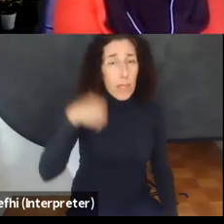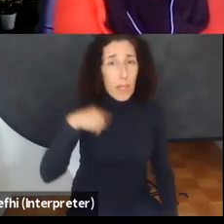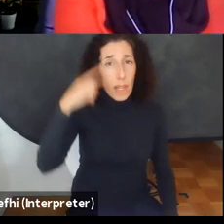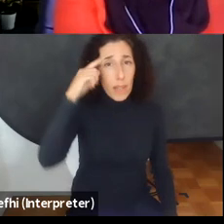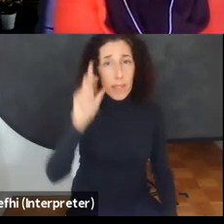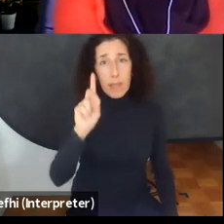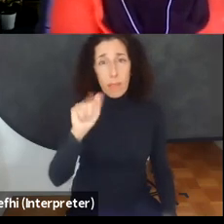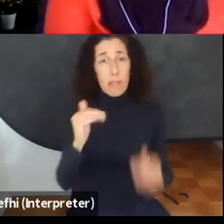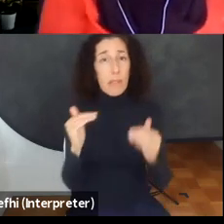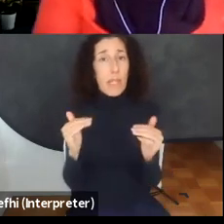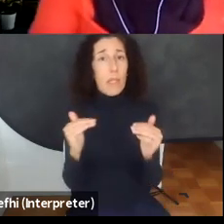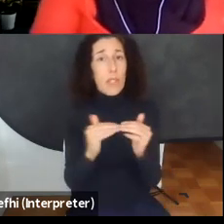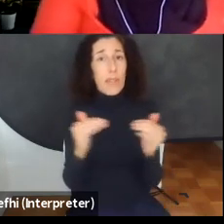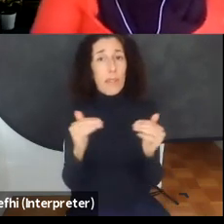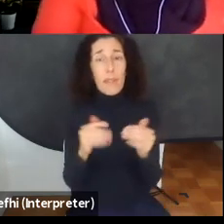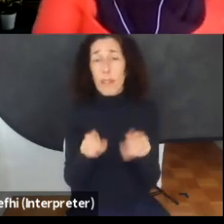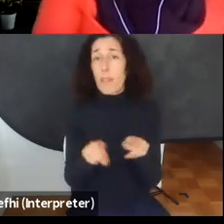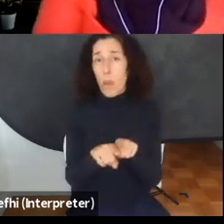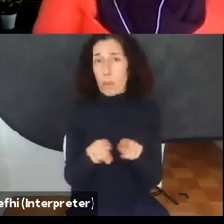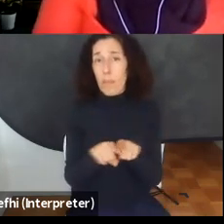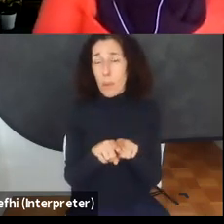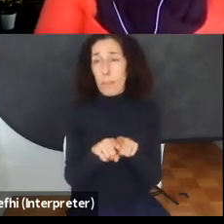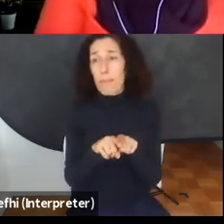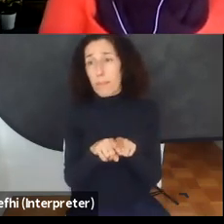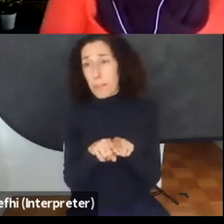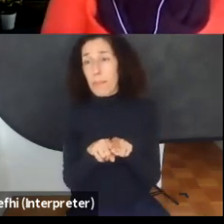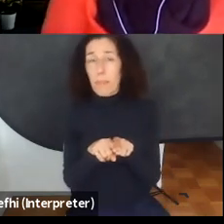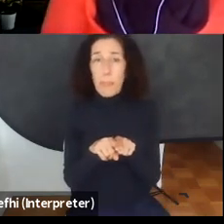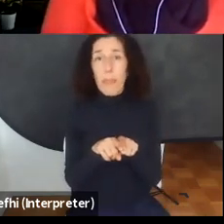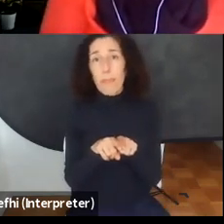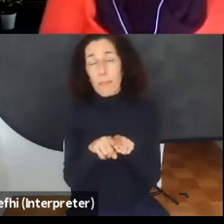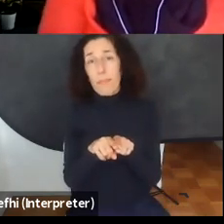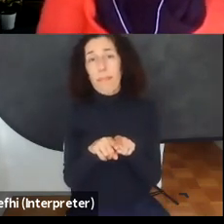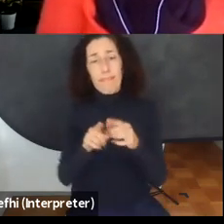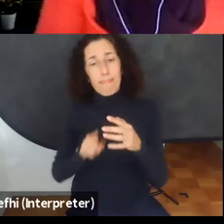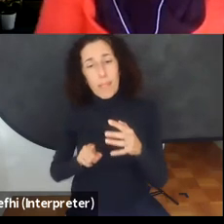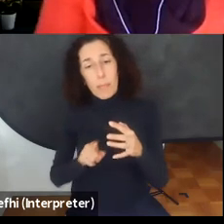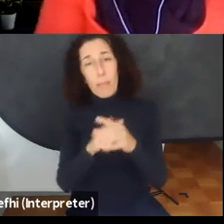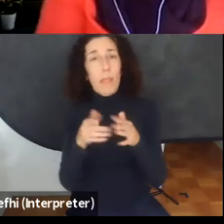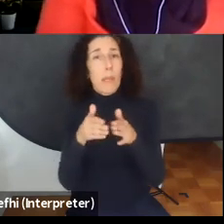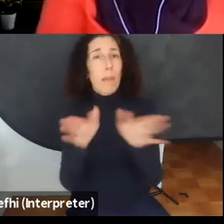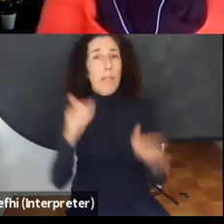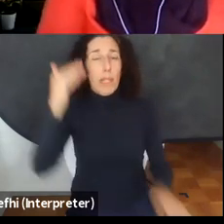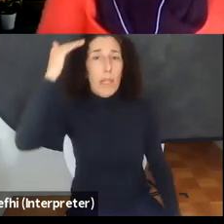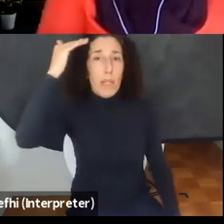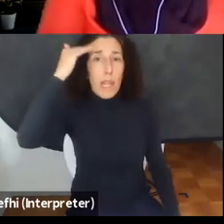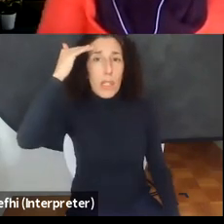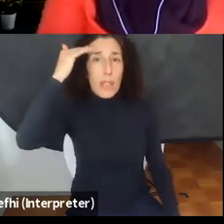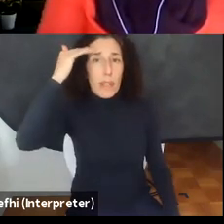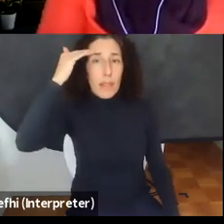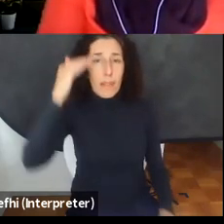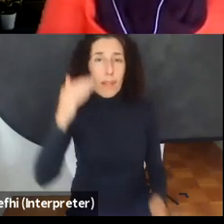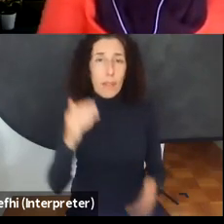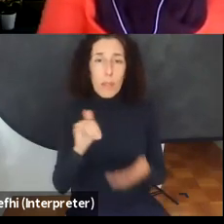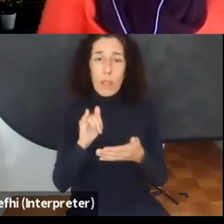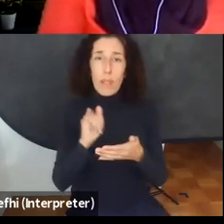is also getting into the public consciousness that disability is